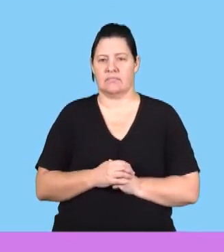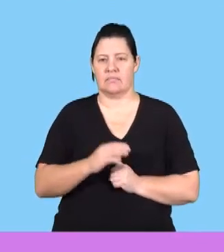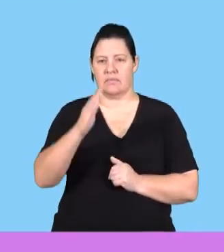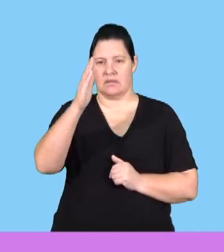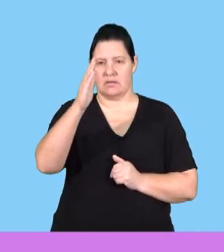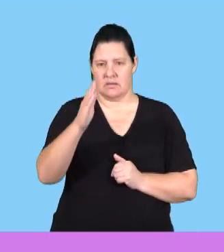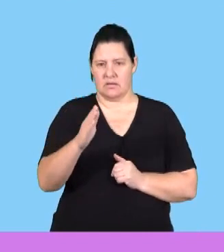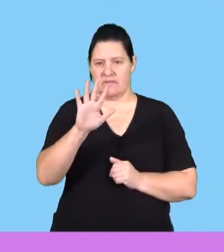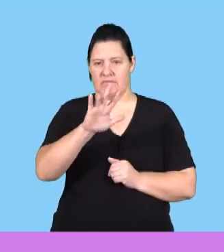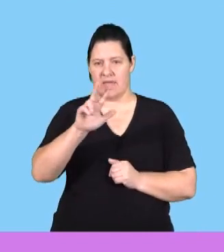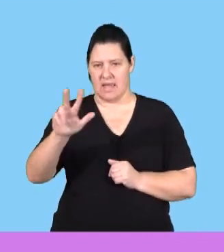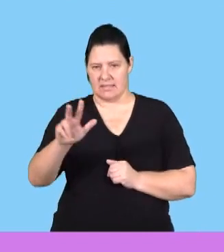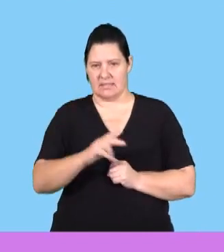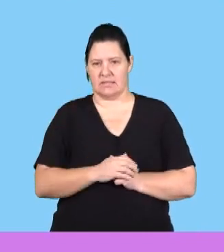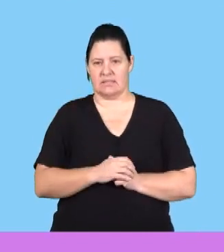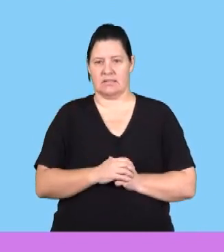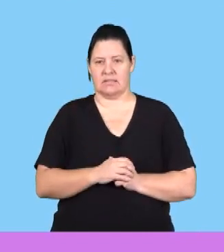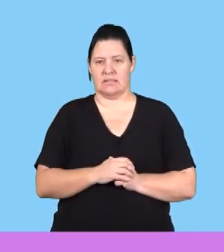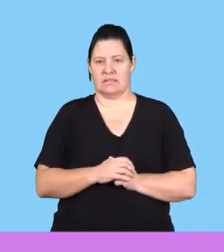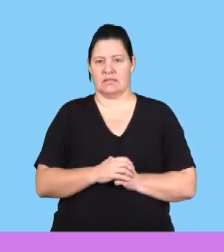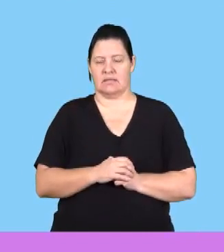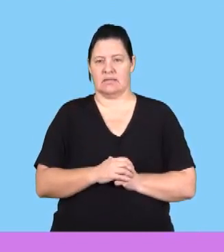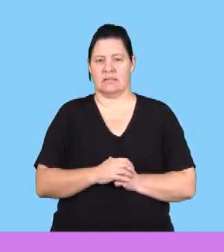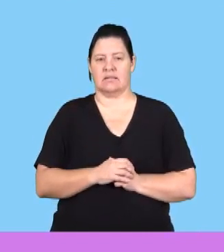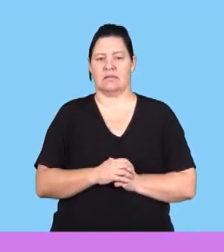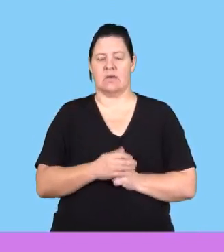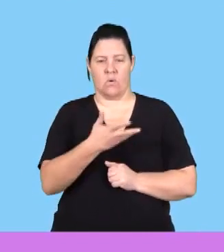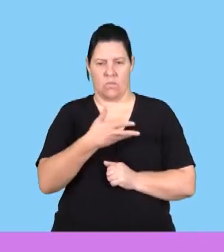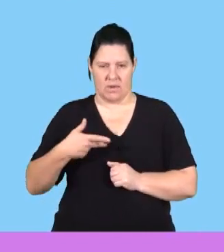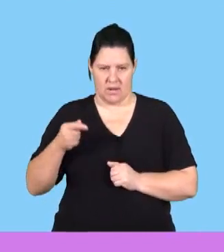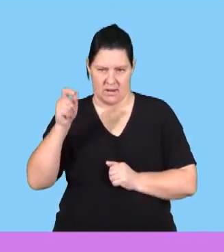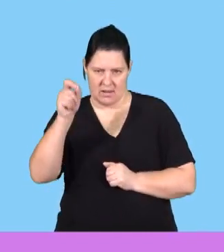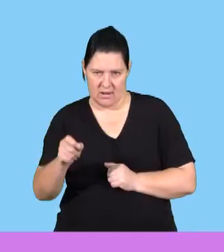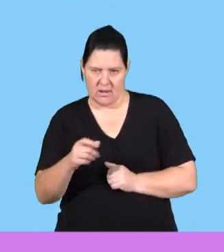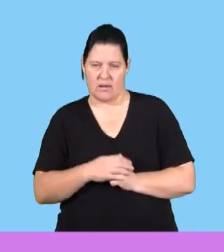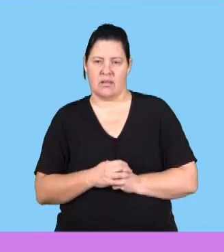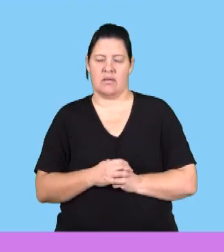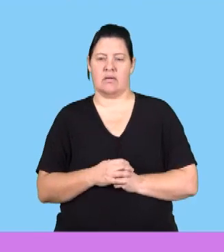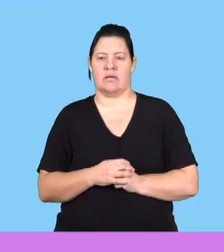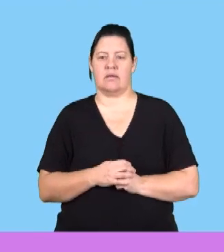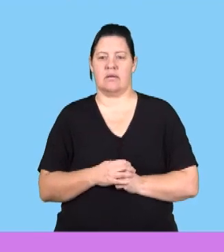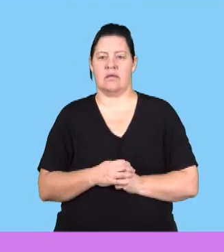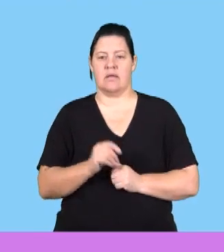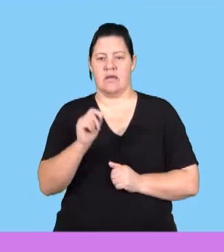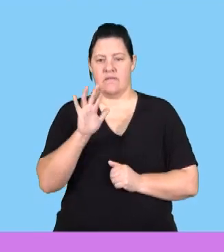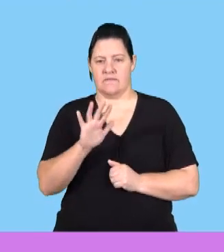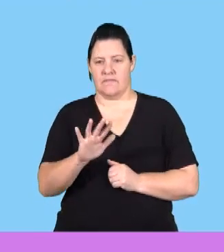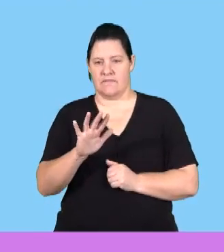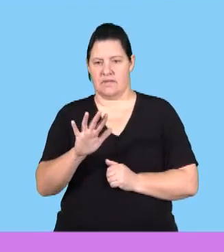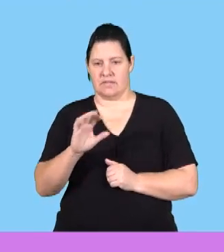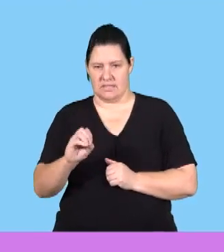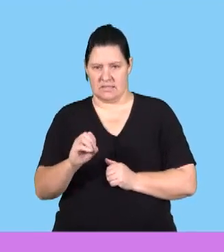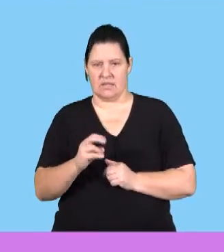female. Move down, there's a 58. And once again, that is a female. We have now